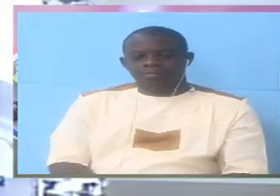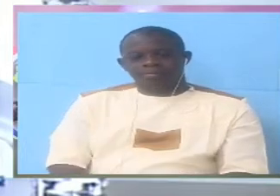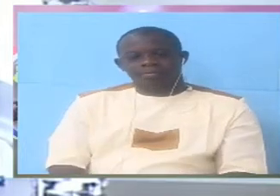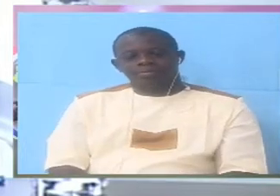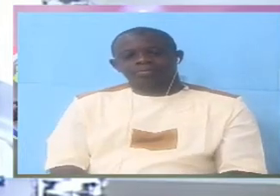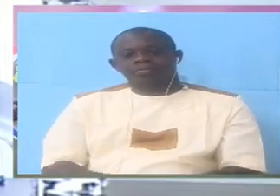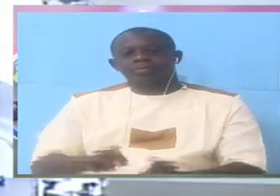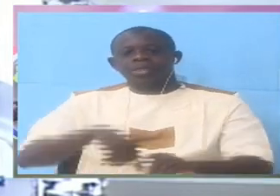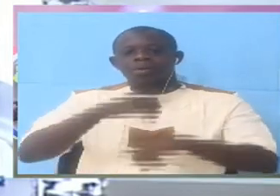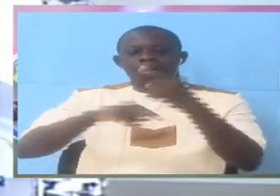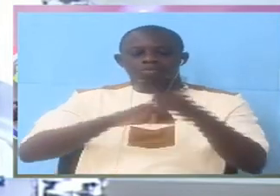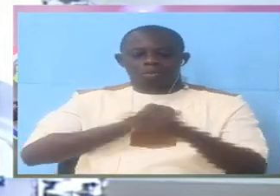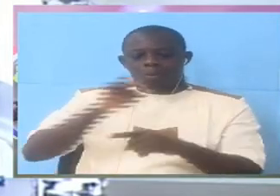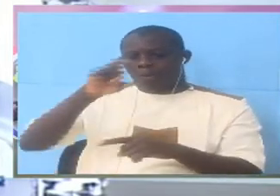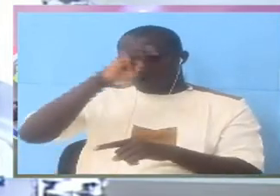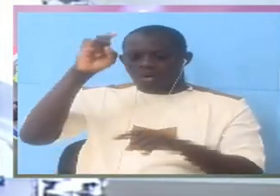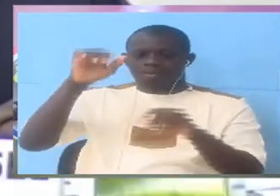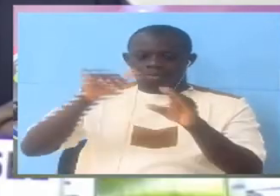about his colleagues.